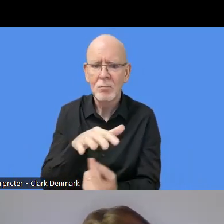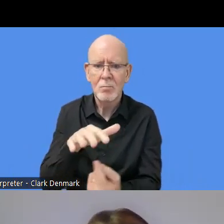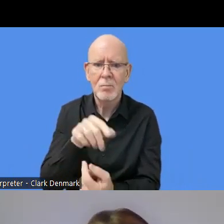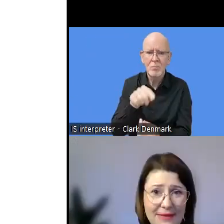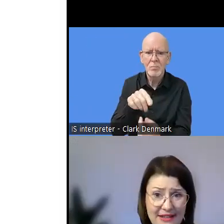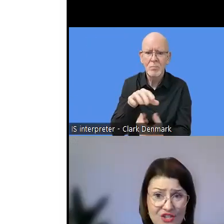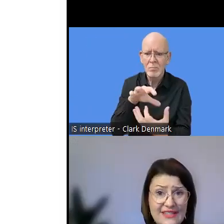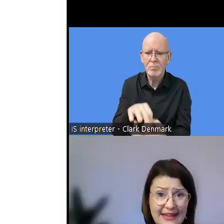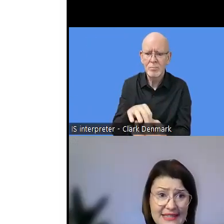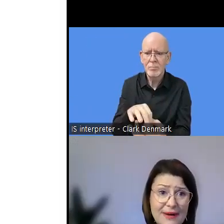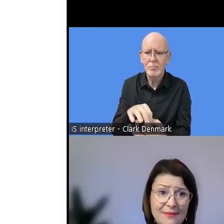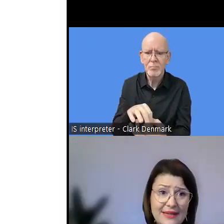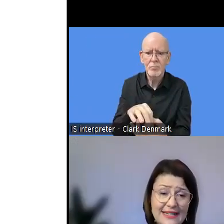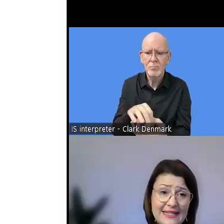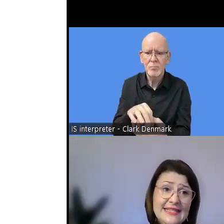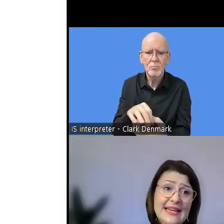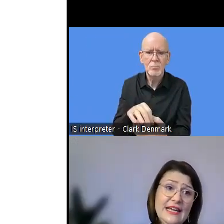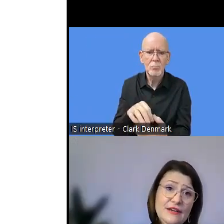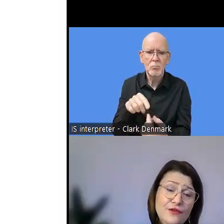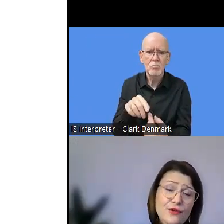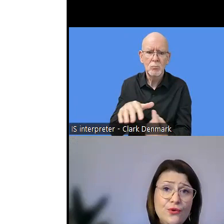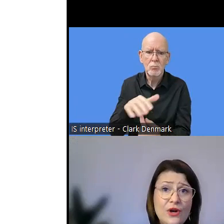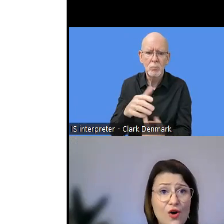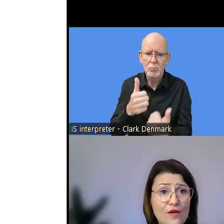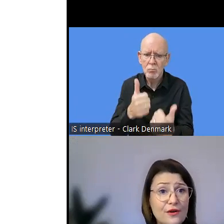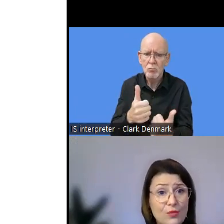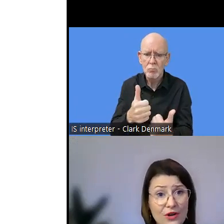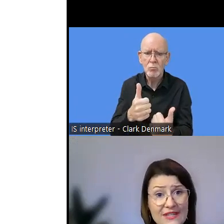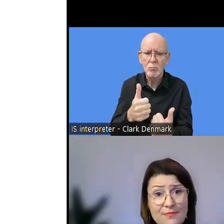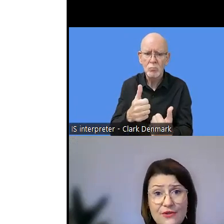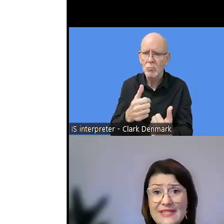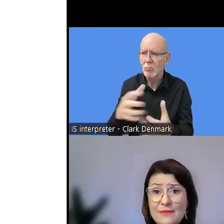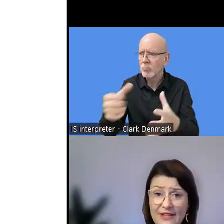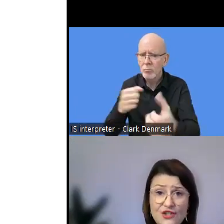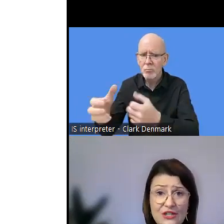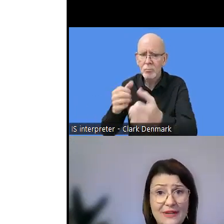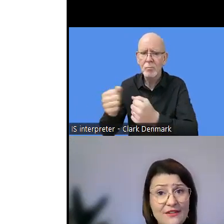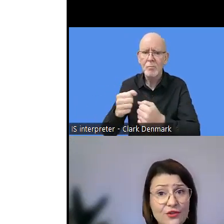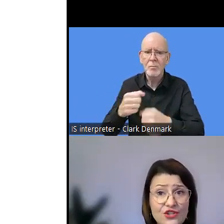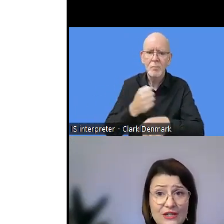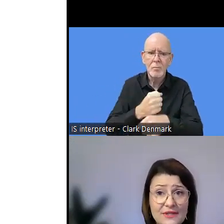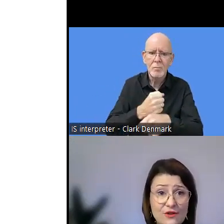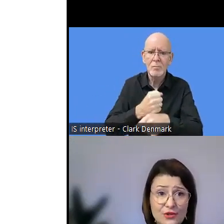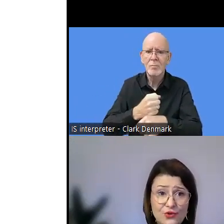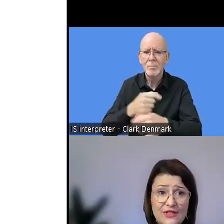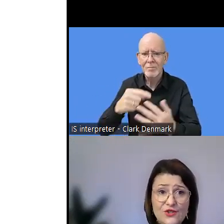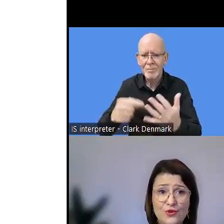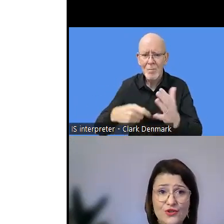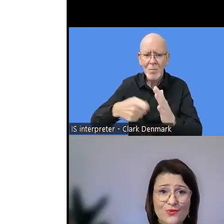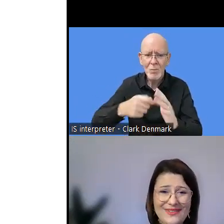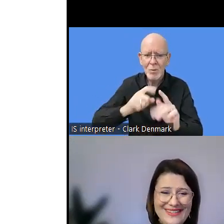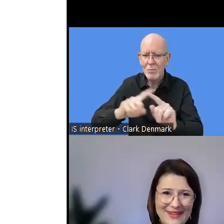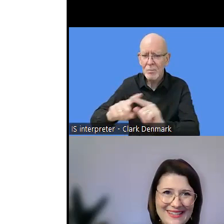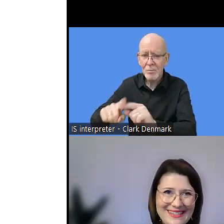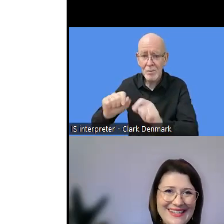disabilities in managed talent pipelines. If you offer work experience, apprenticeship, internships, opportunities to